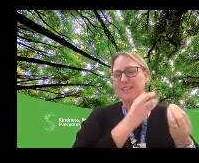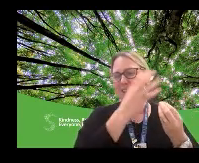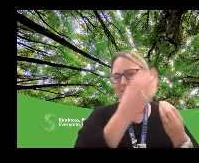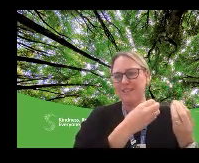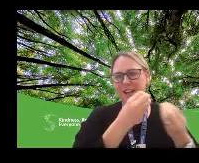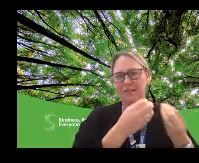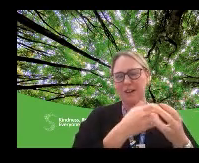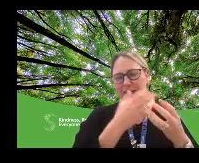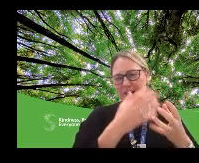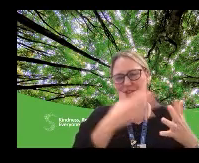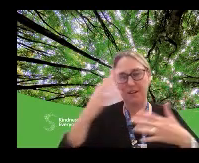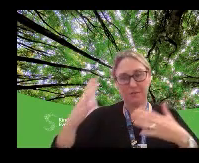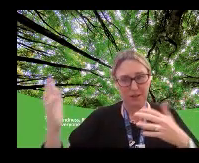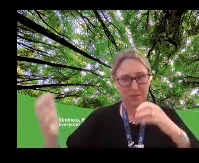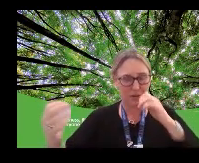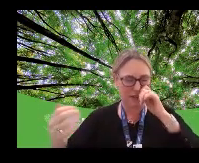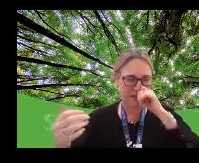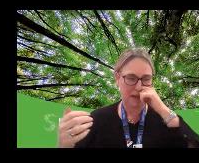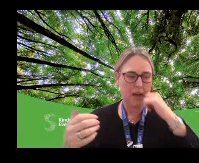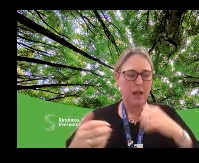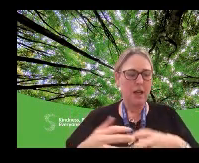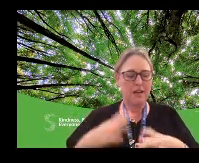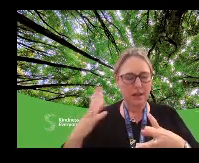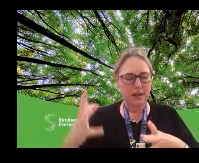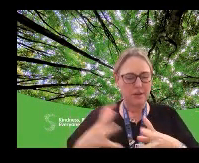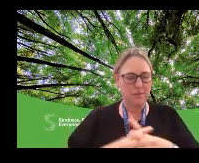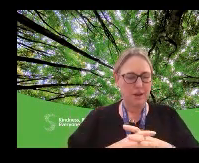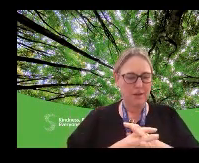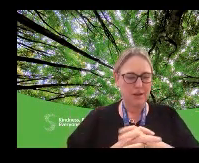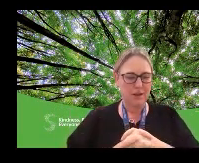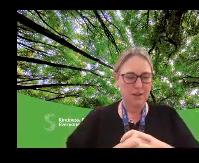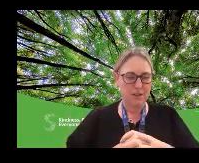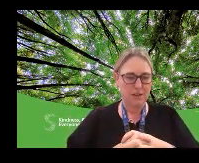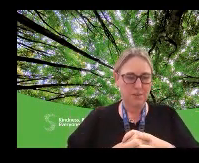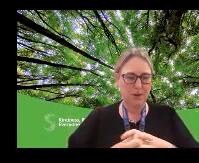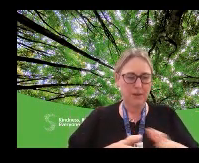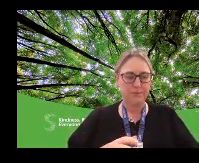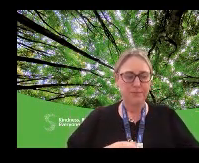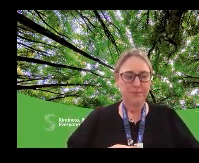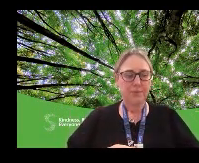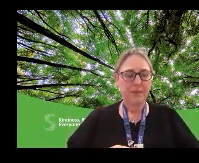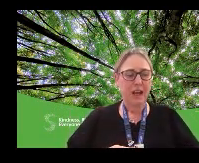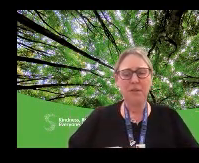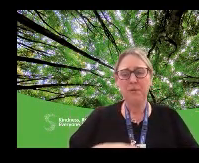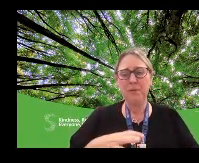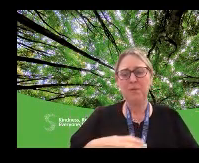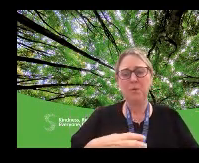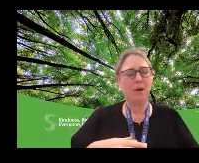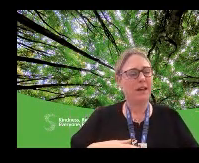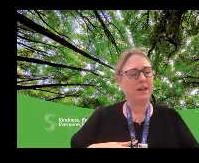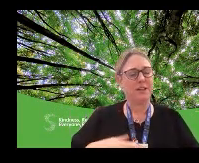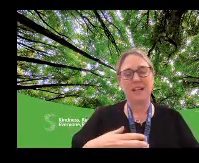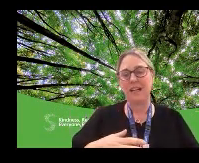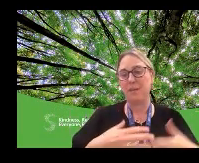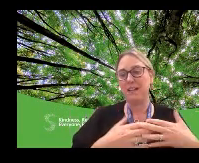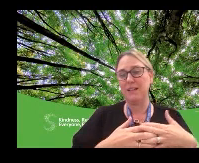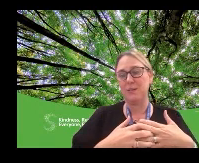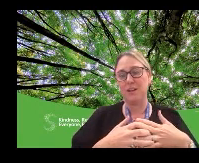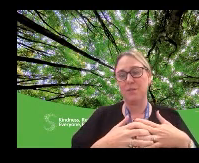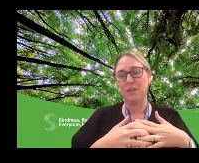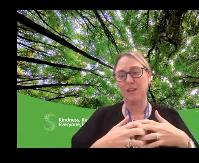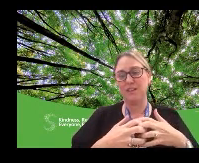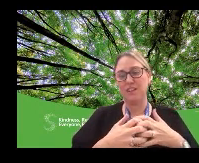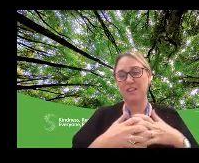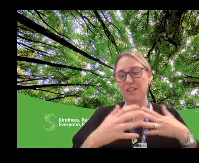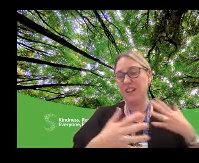that their reasoning and like Ash said, for us to move into, sort of whether a diagnosis is appropriate. However, people working on a daily